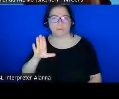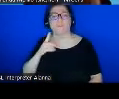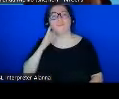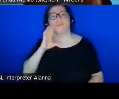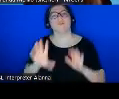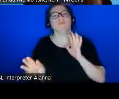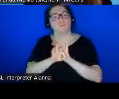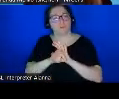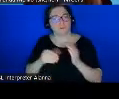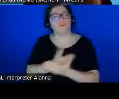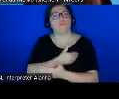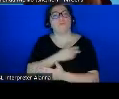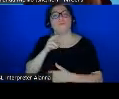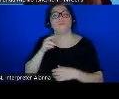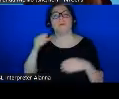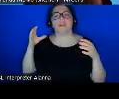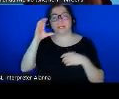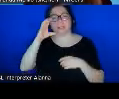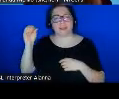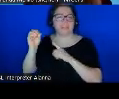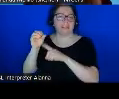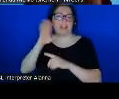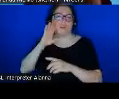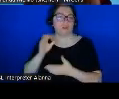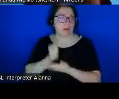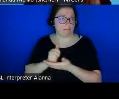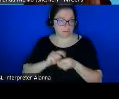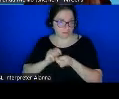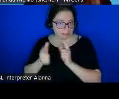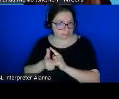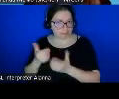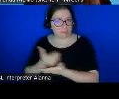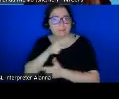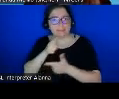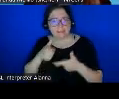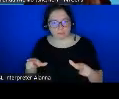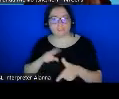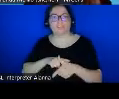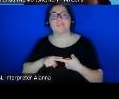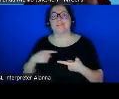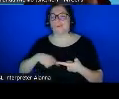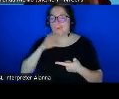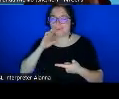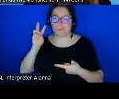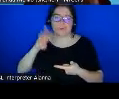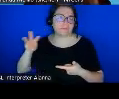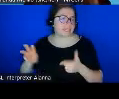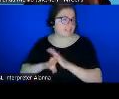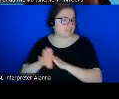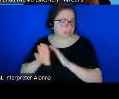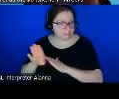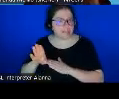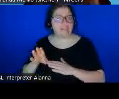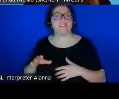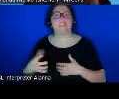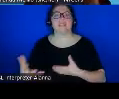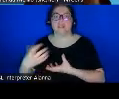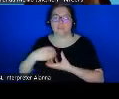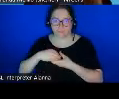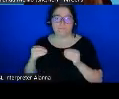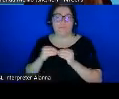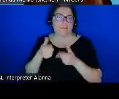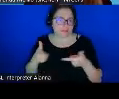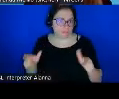translate into new languages we also anticipate needing to do website development to accommodate a lot of the new languages we'll be doing